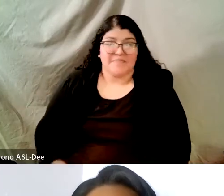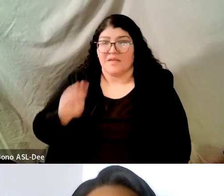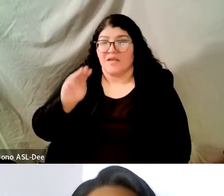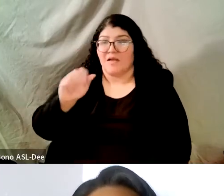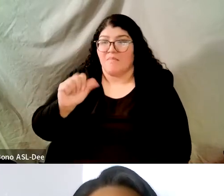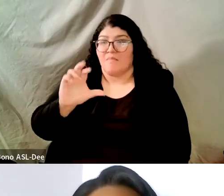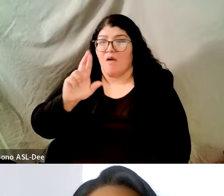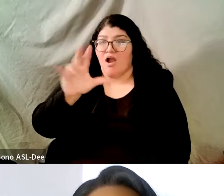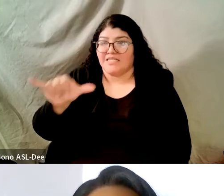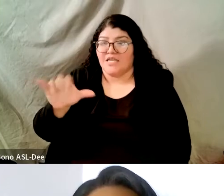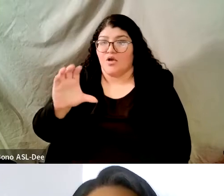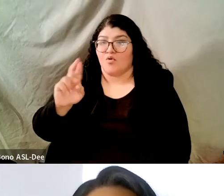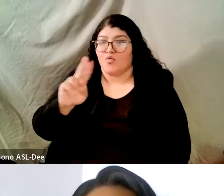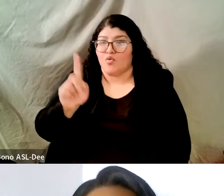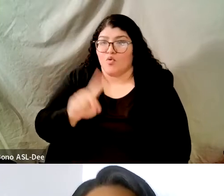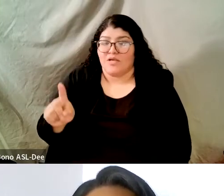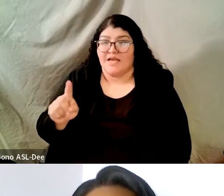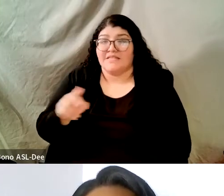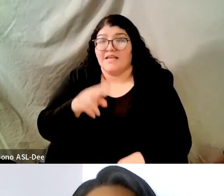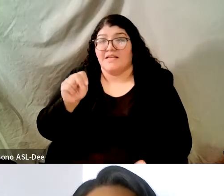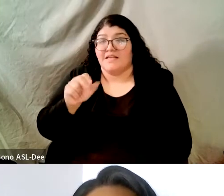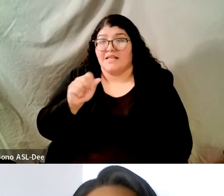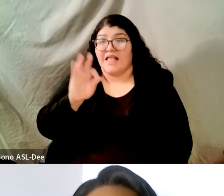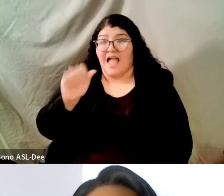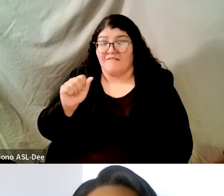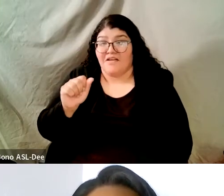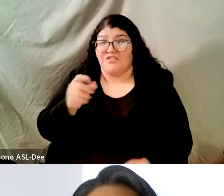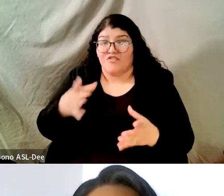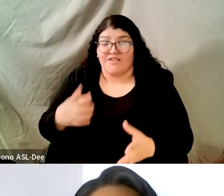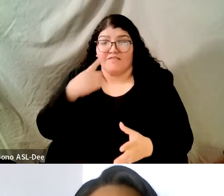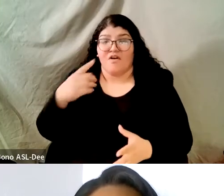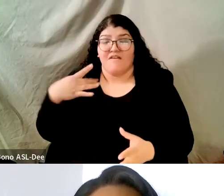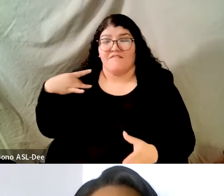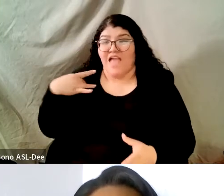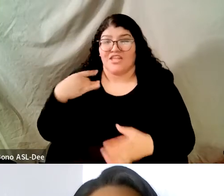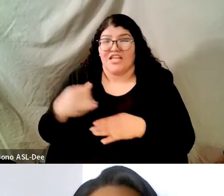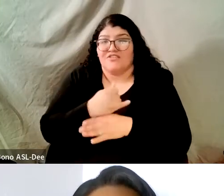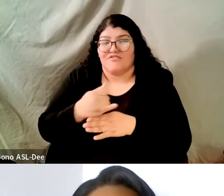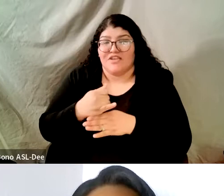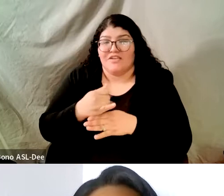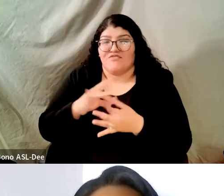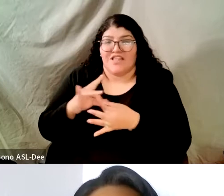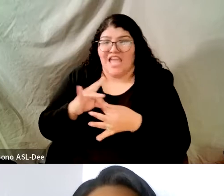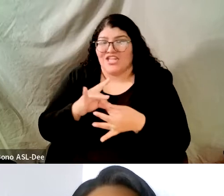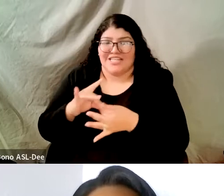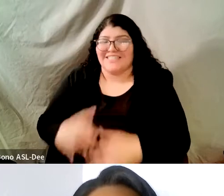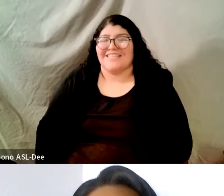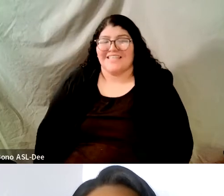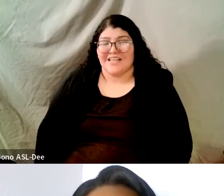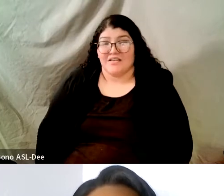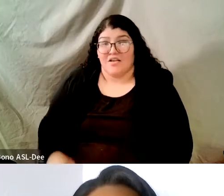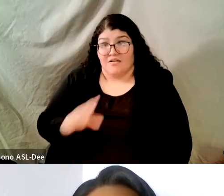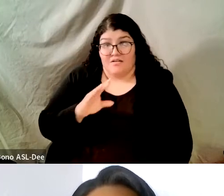Cruz is the NAAFA Director of Fashion Industry Relations. And outside of her work